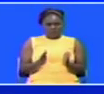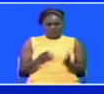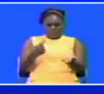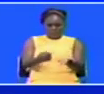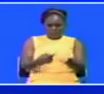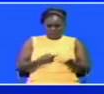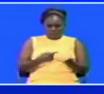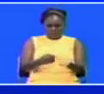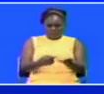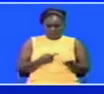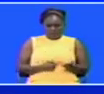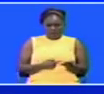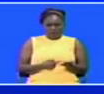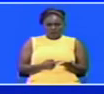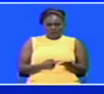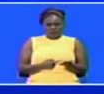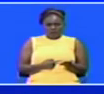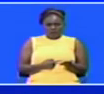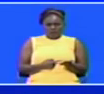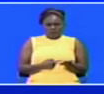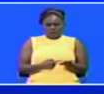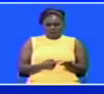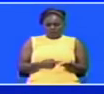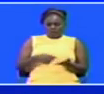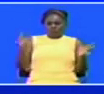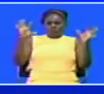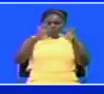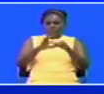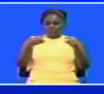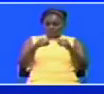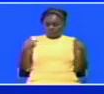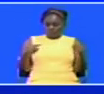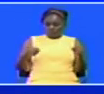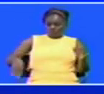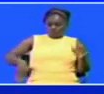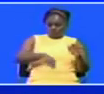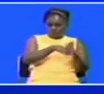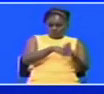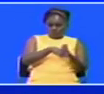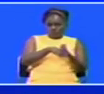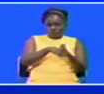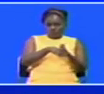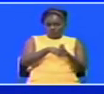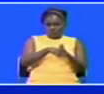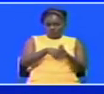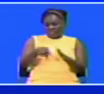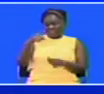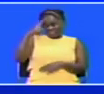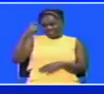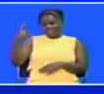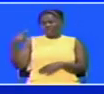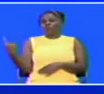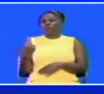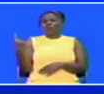debate. But political commentators say the quest for a united opposition to kick out Jubilee from power will remain a pipe dream